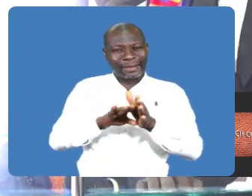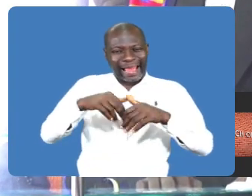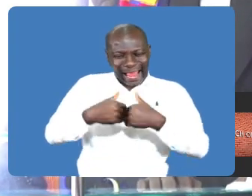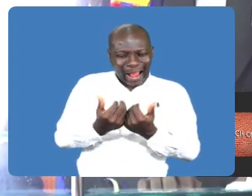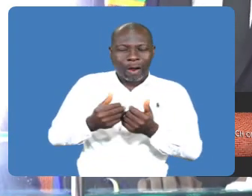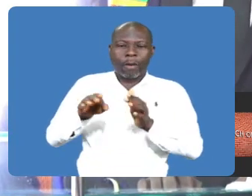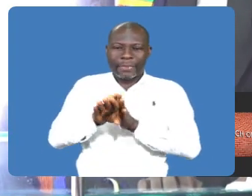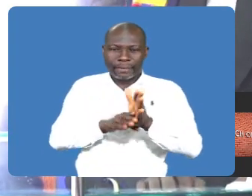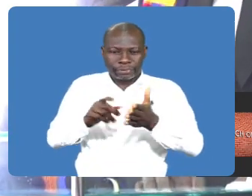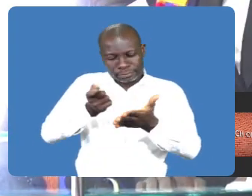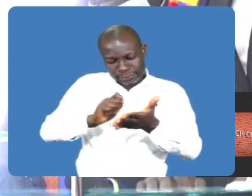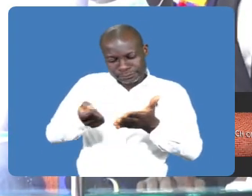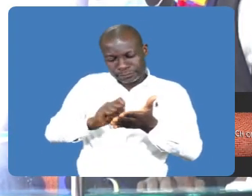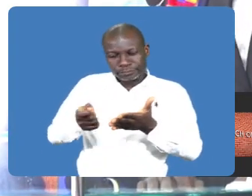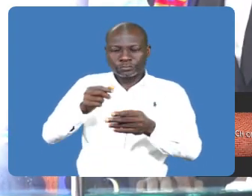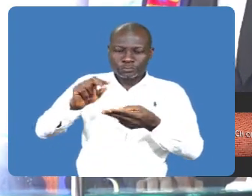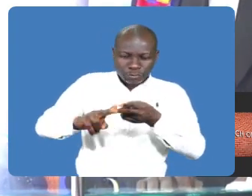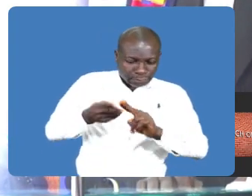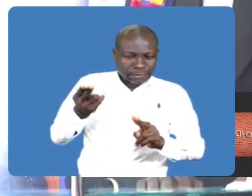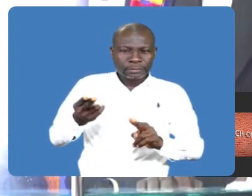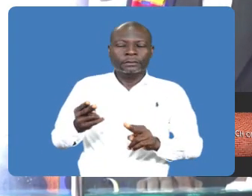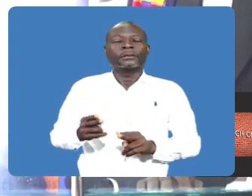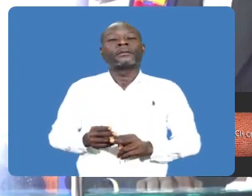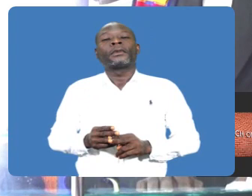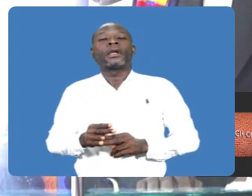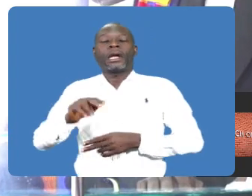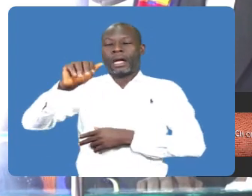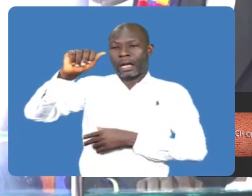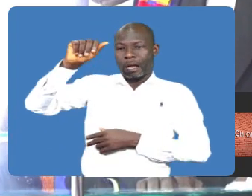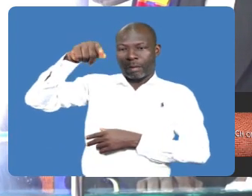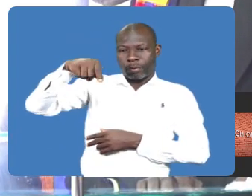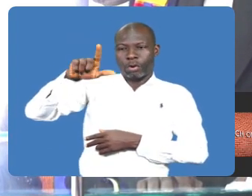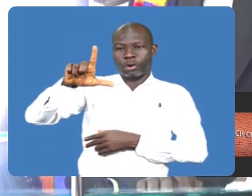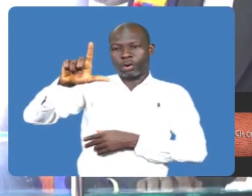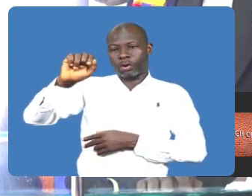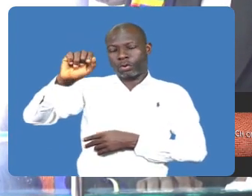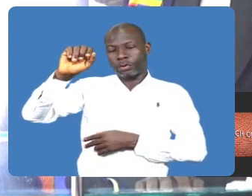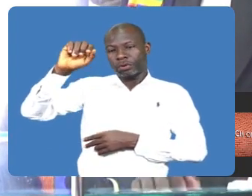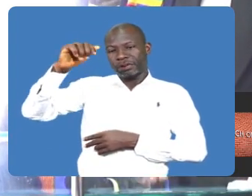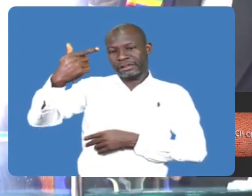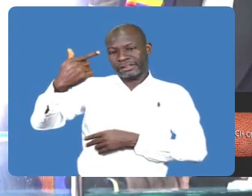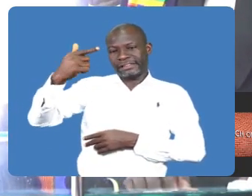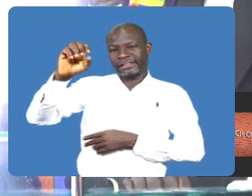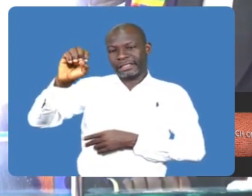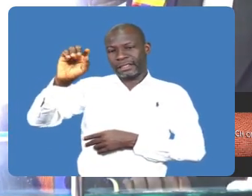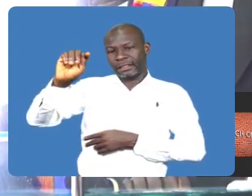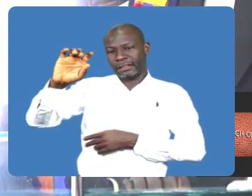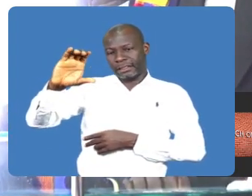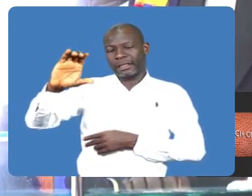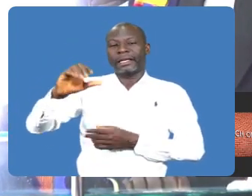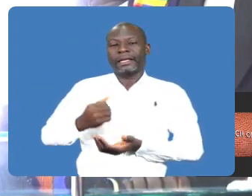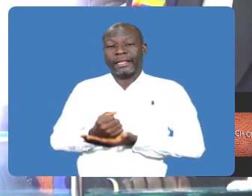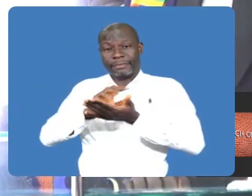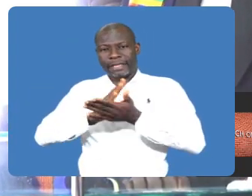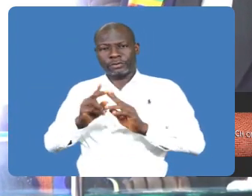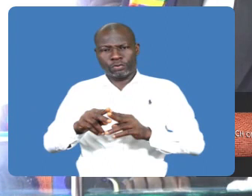figurative language. Apologetics helps us to defend the Bible that it is our ultimate tool